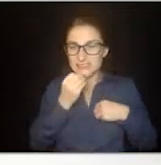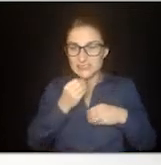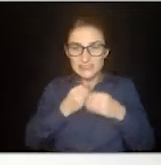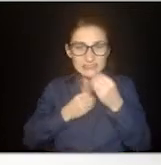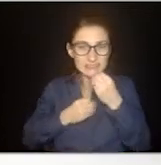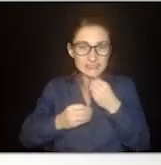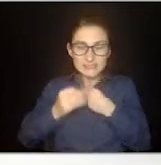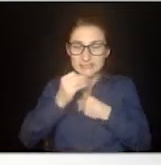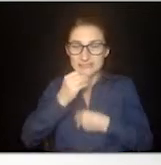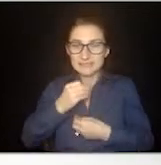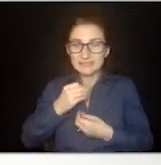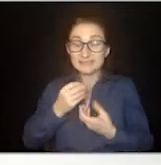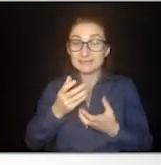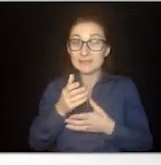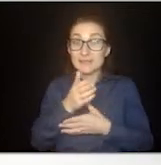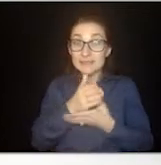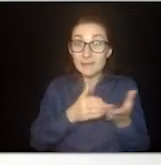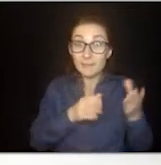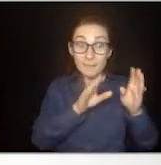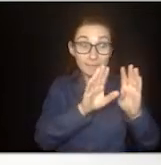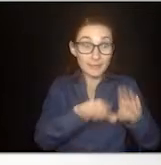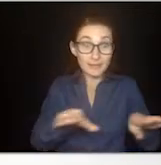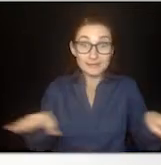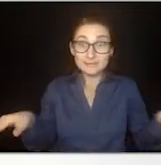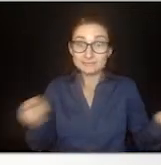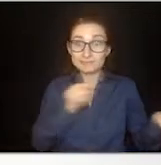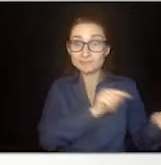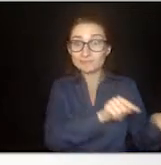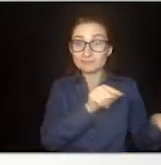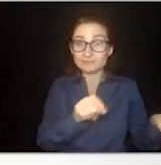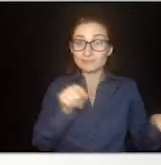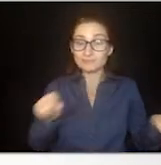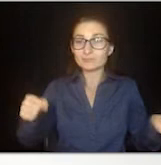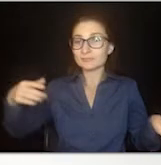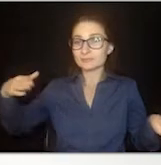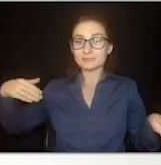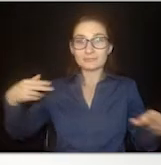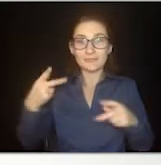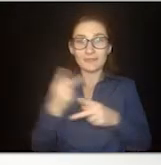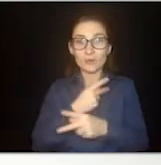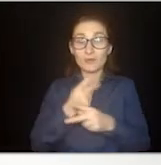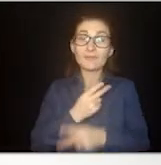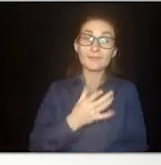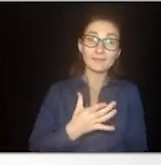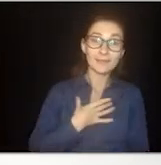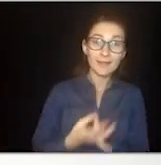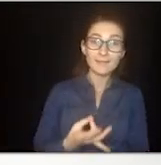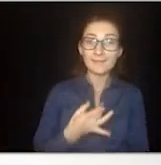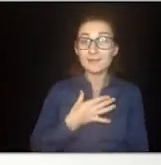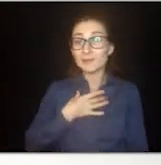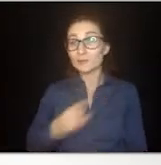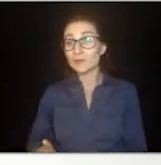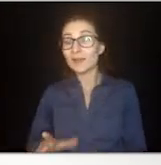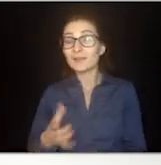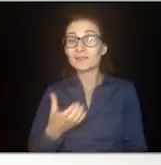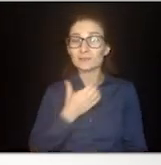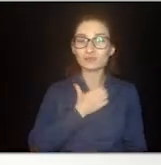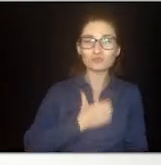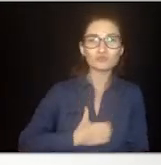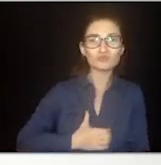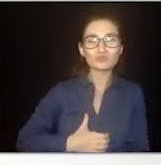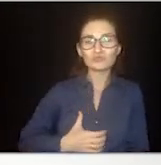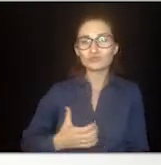many of our kids, because we haven't identified their appetites and their